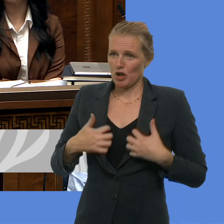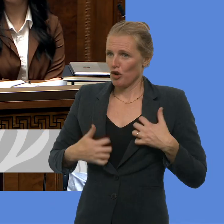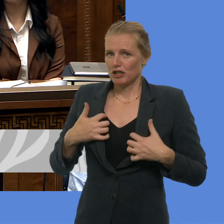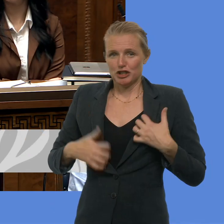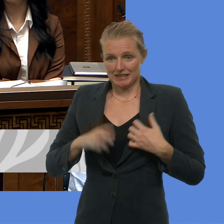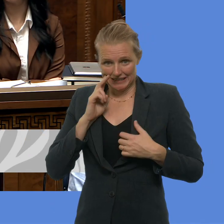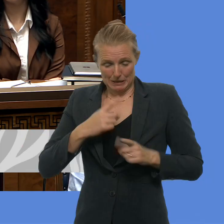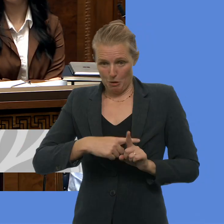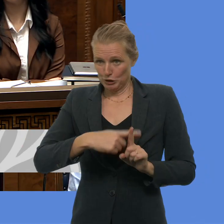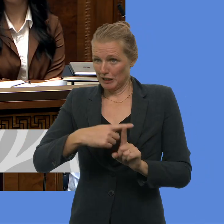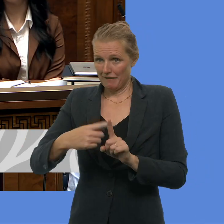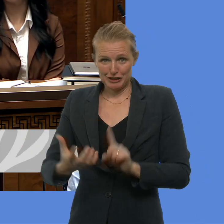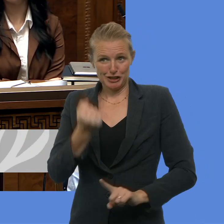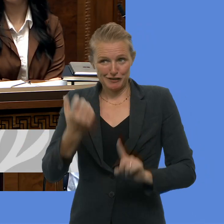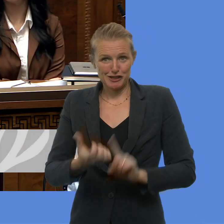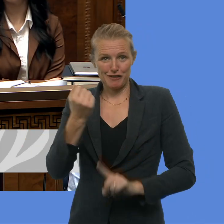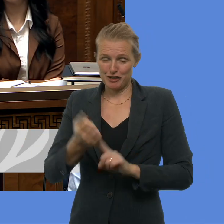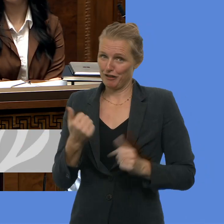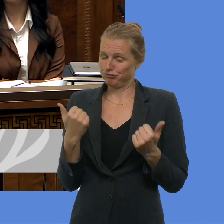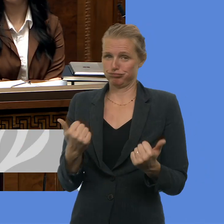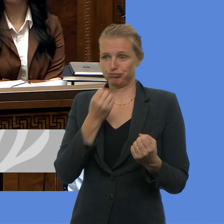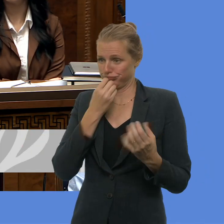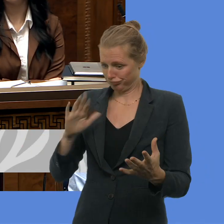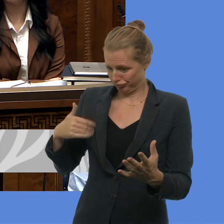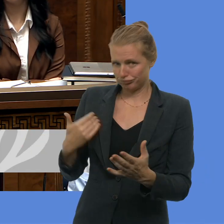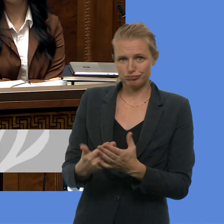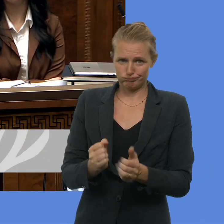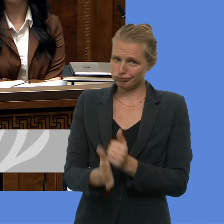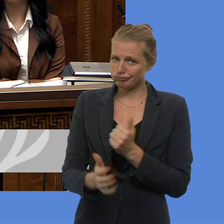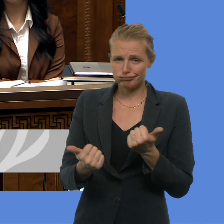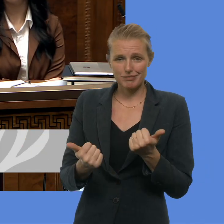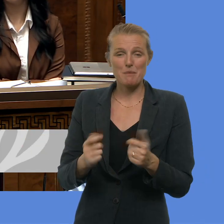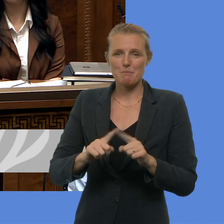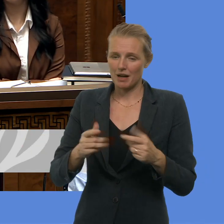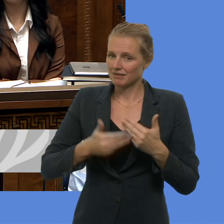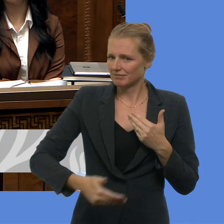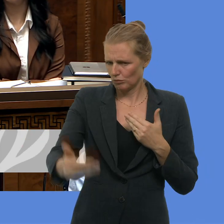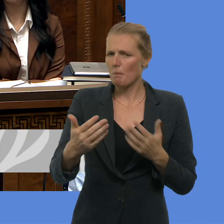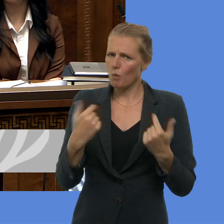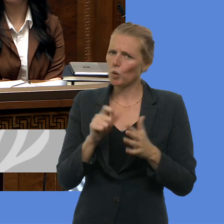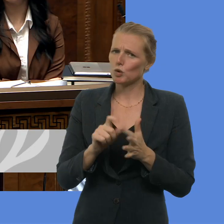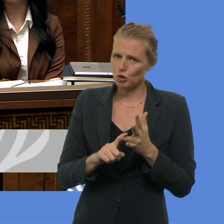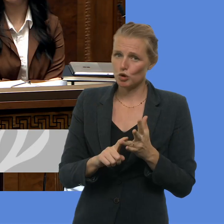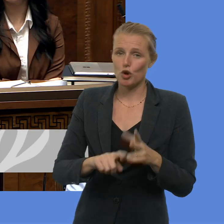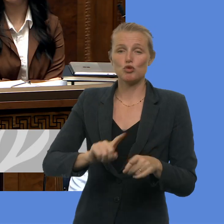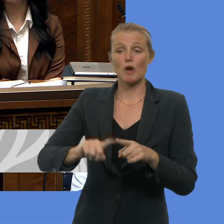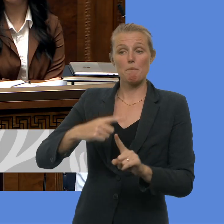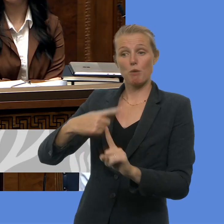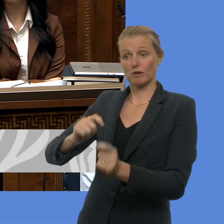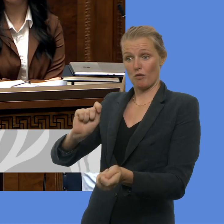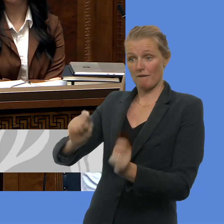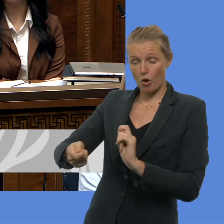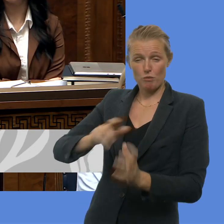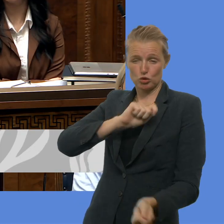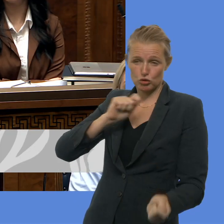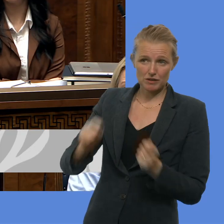that progress to date. However, we have much more to do to continue to do what matters most in terms of driving positive reform and transformation